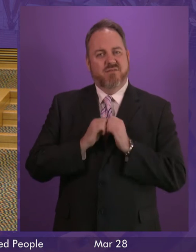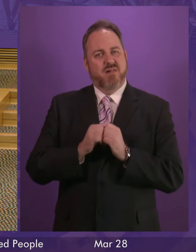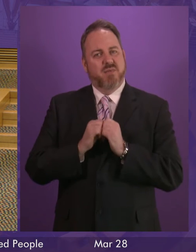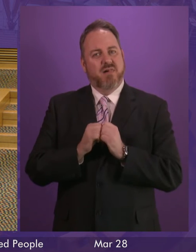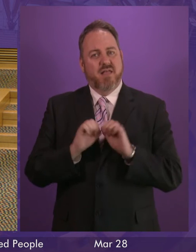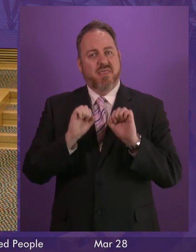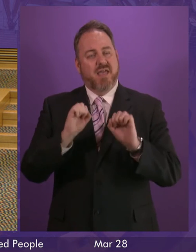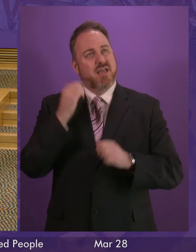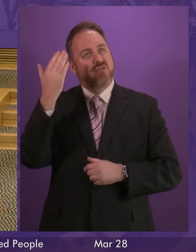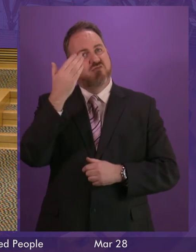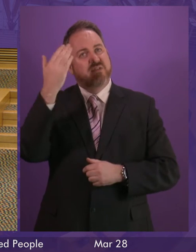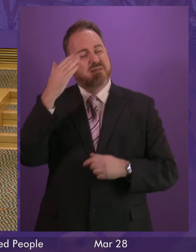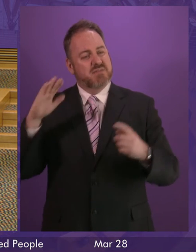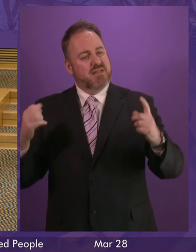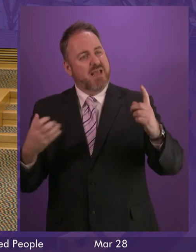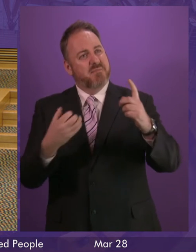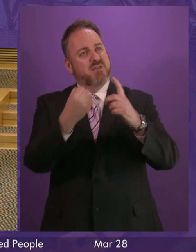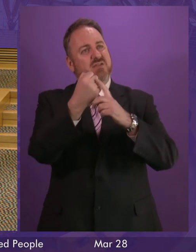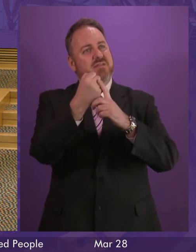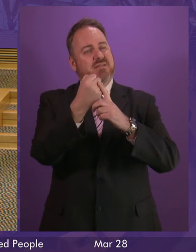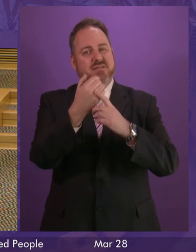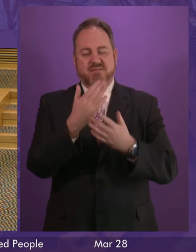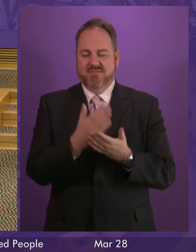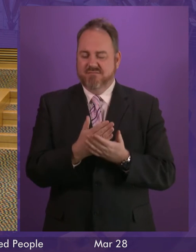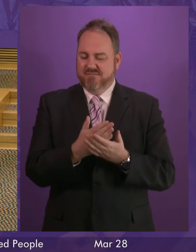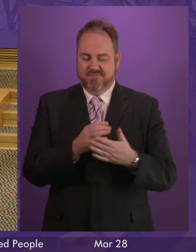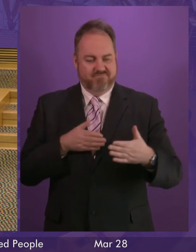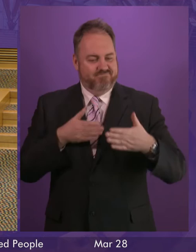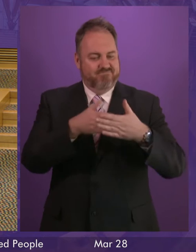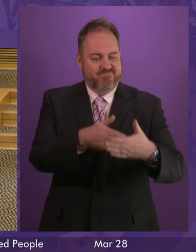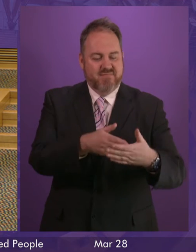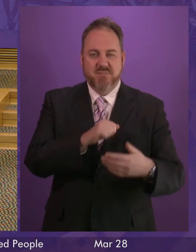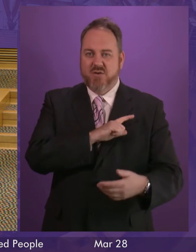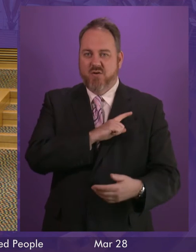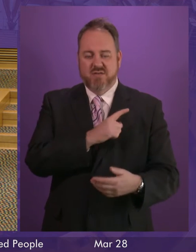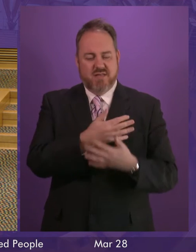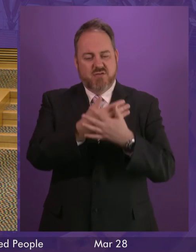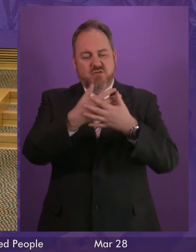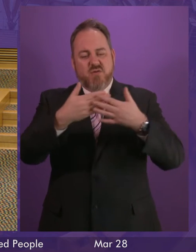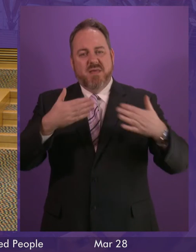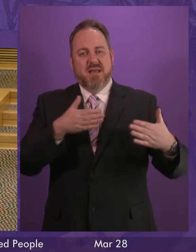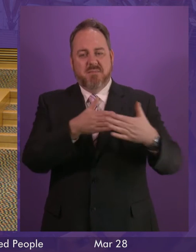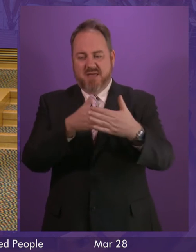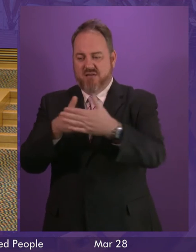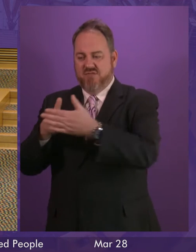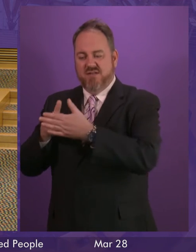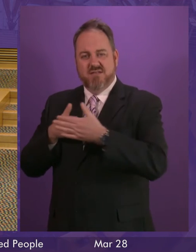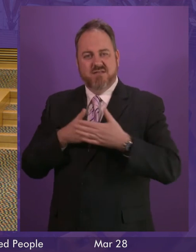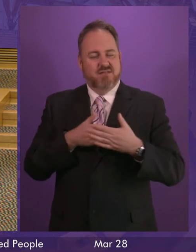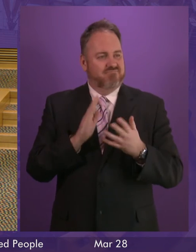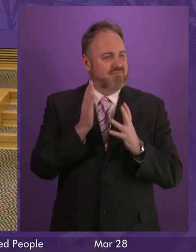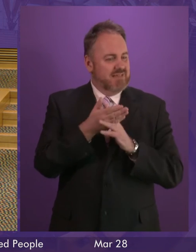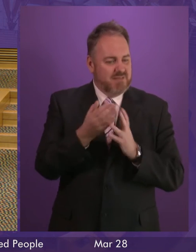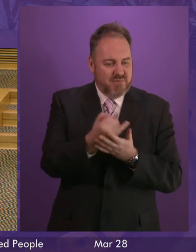their ambitions, their dreams and achieving their promise is still denied to them because of the barriers society have put in the way. Inaccessible